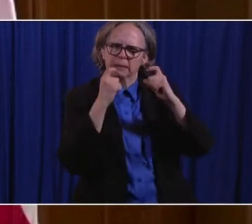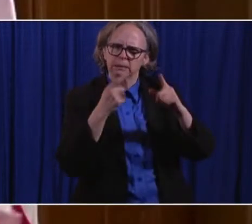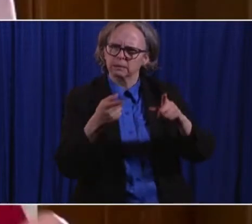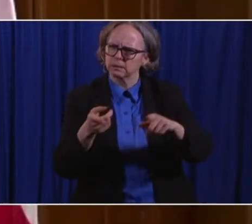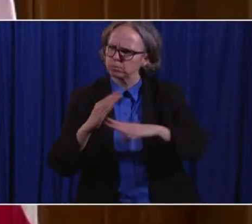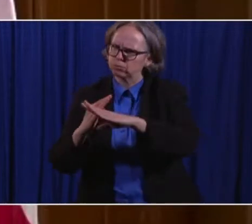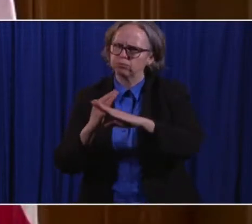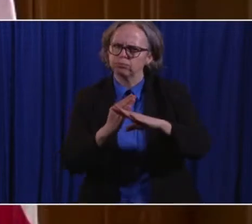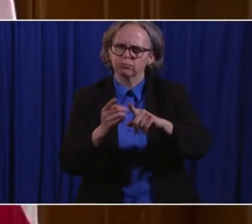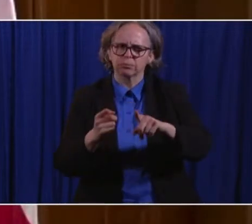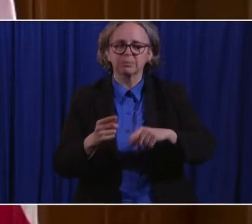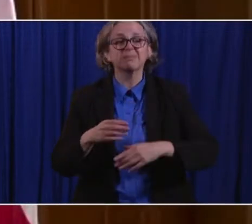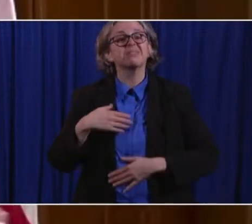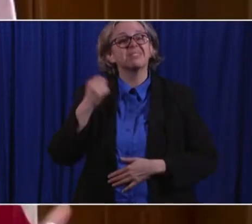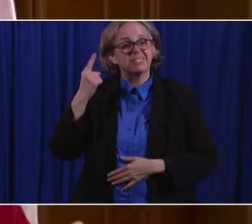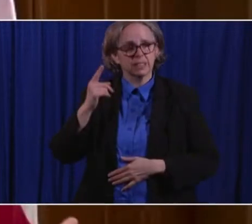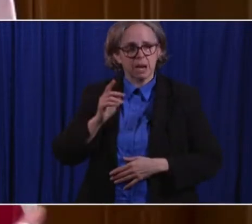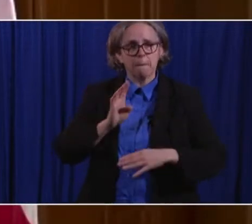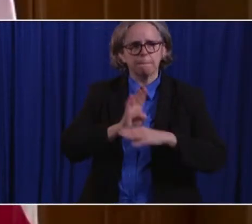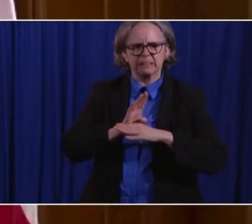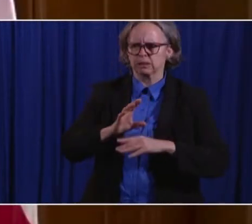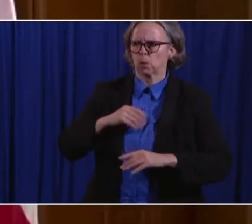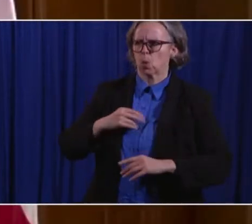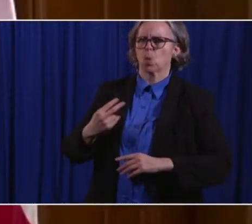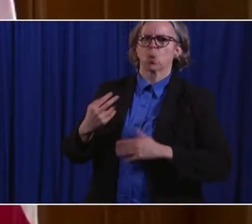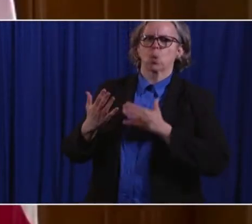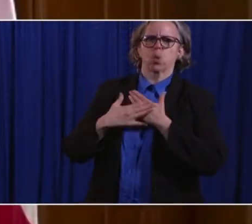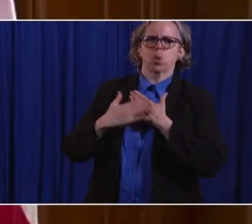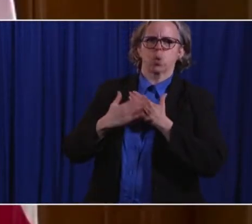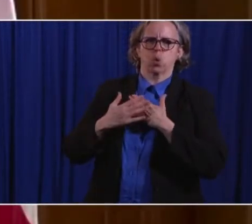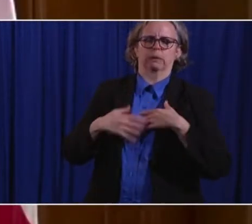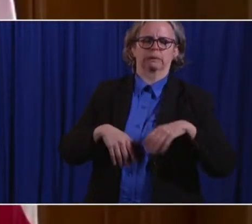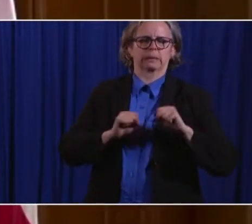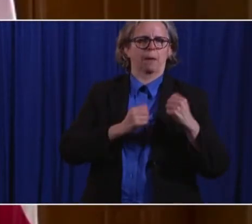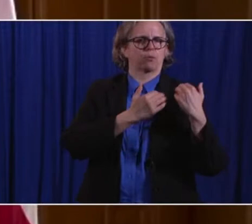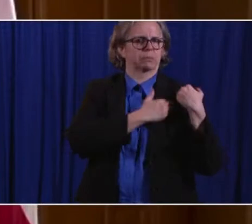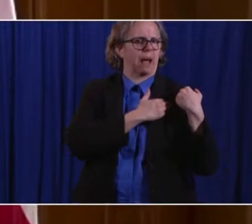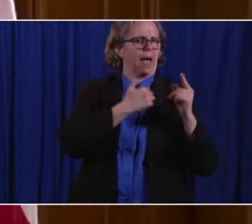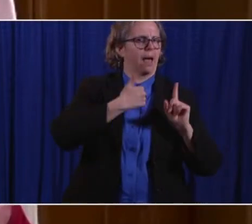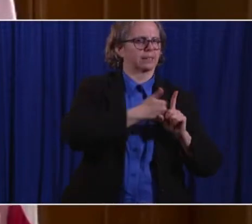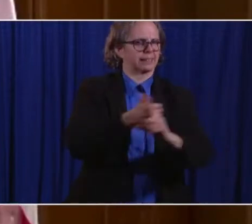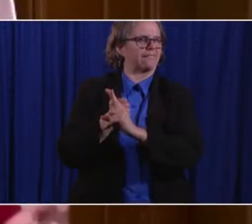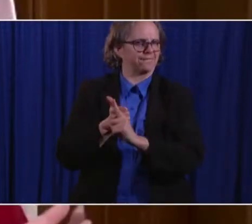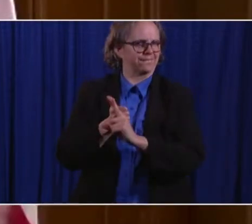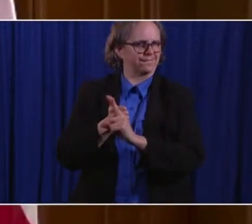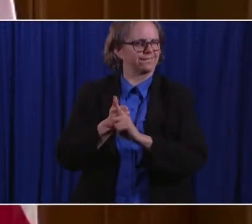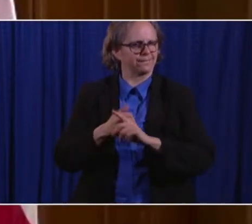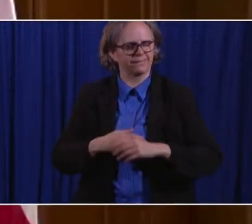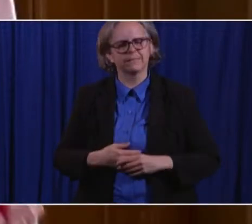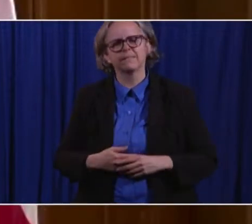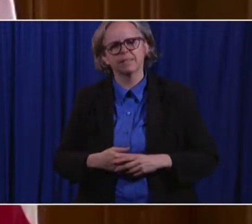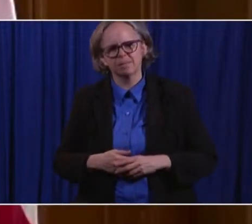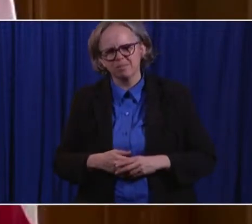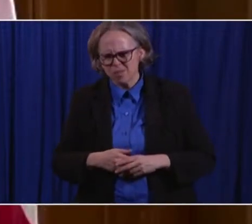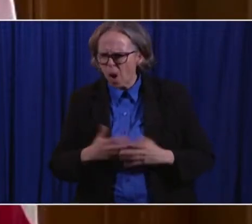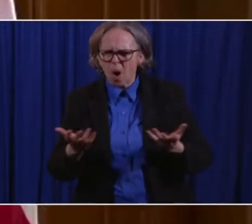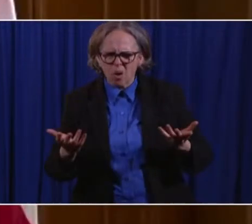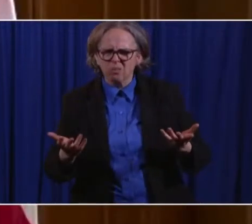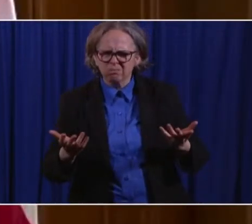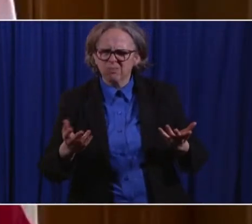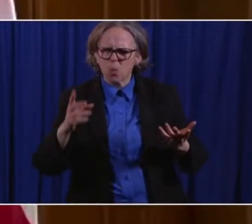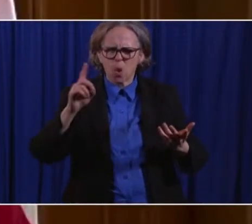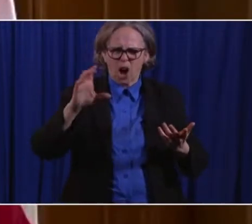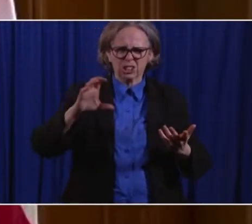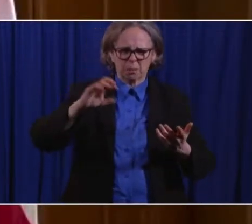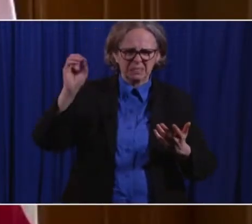have taken charge and dealt with it. And we've not said that 100% of the people in your business have to have masks on,